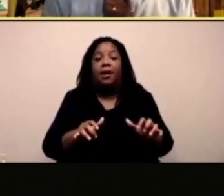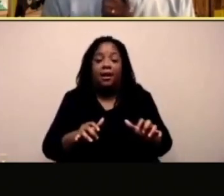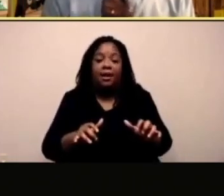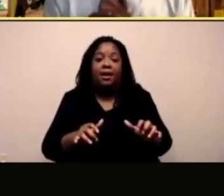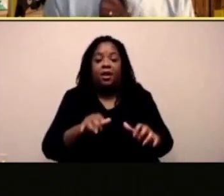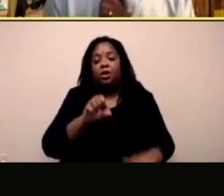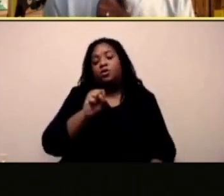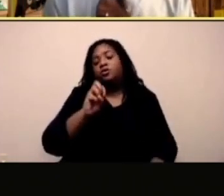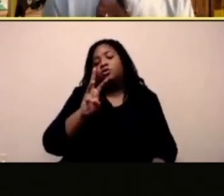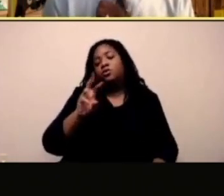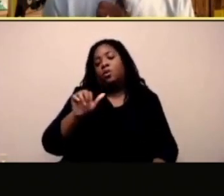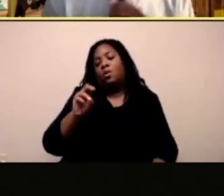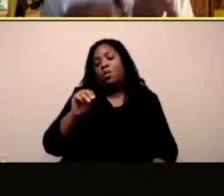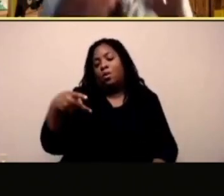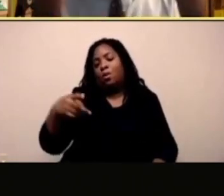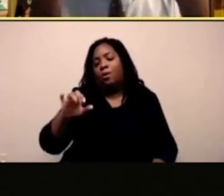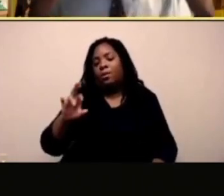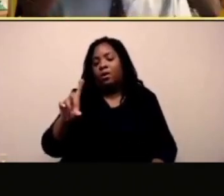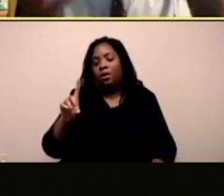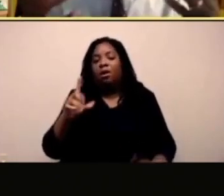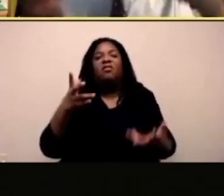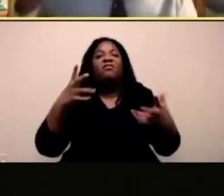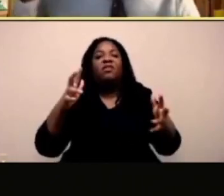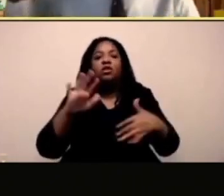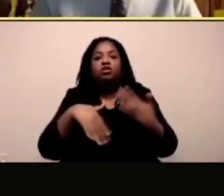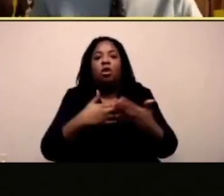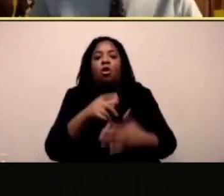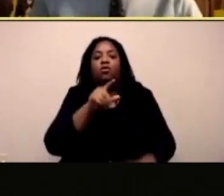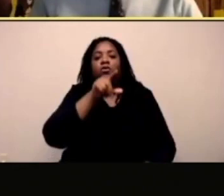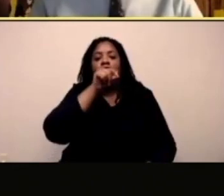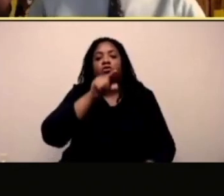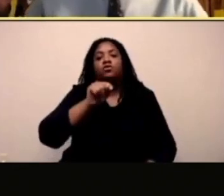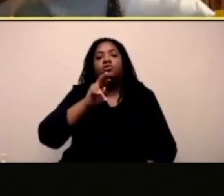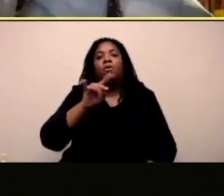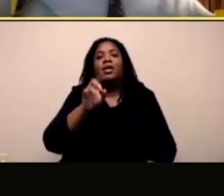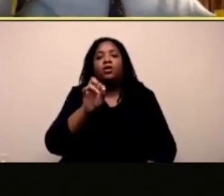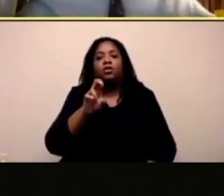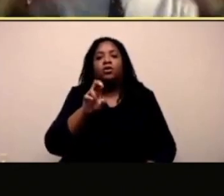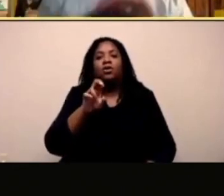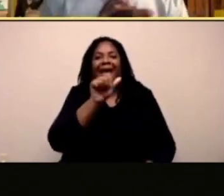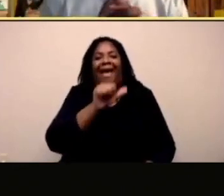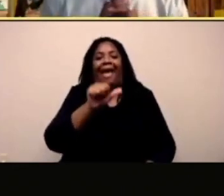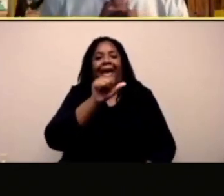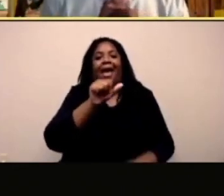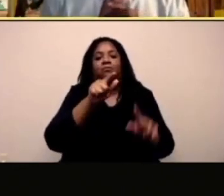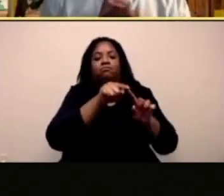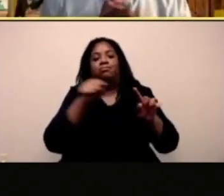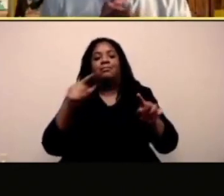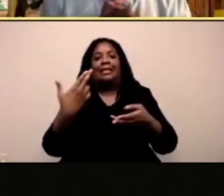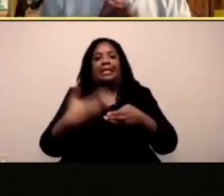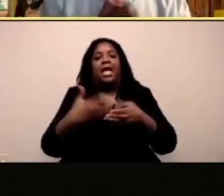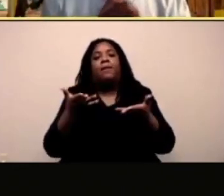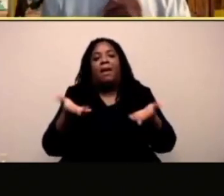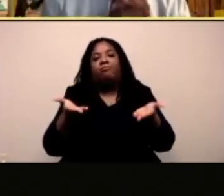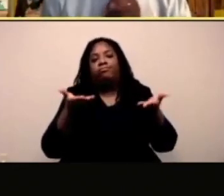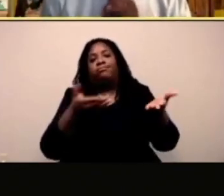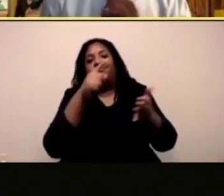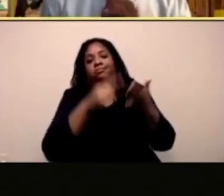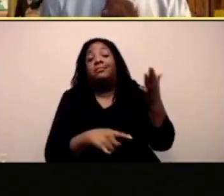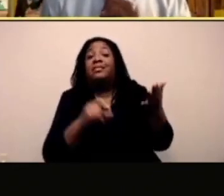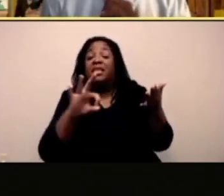Swamp Card, I've dropped all of our Twitter handles as well. So once again, if something resonates with you guys, feel free to tweet it out and let us know how you